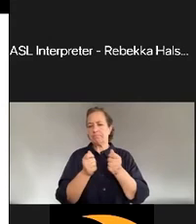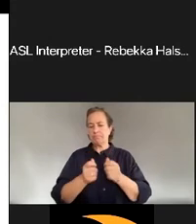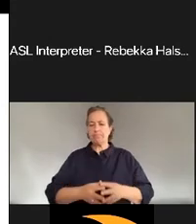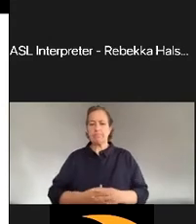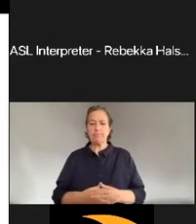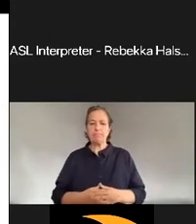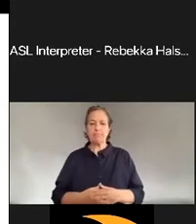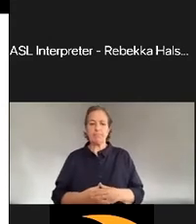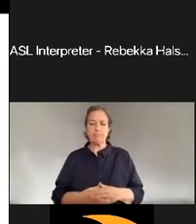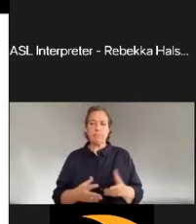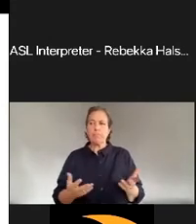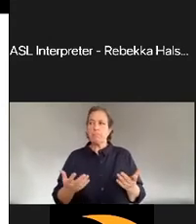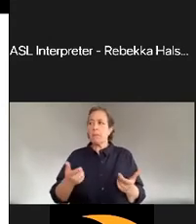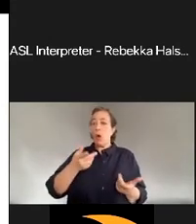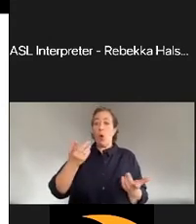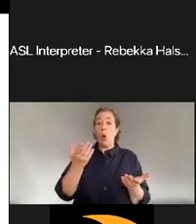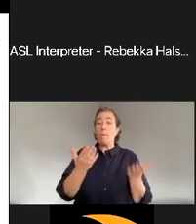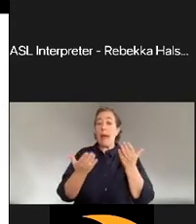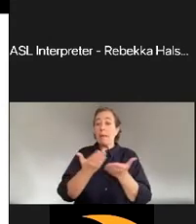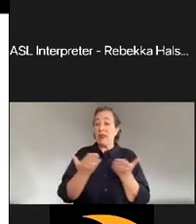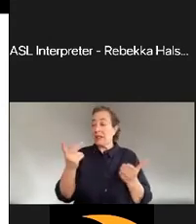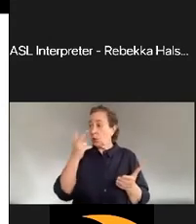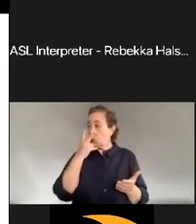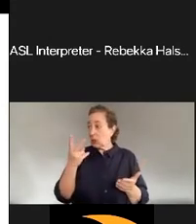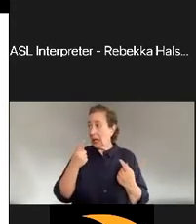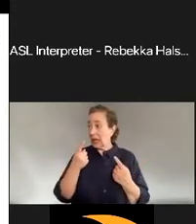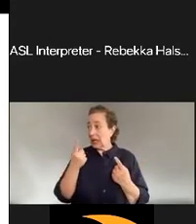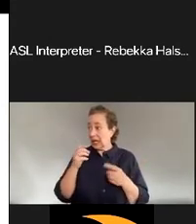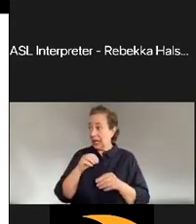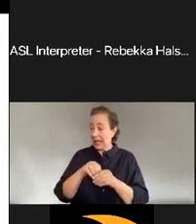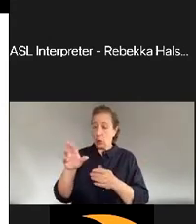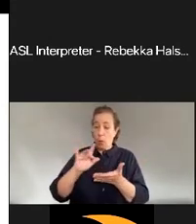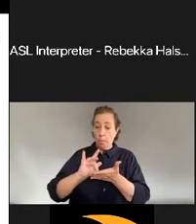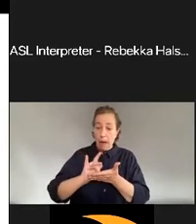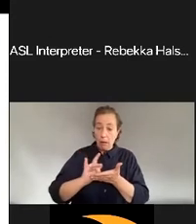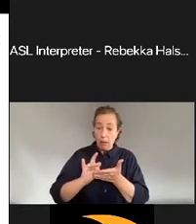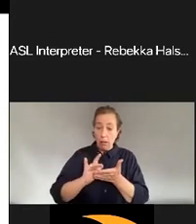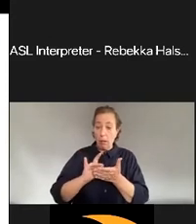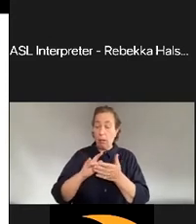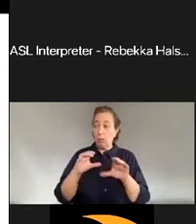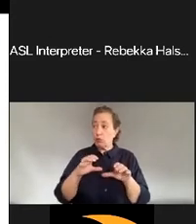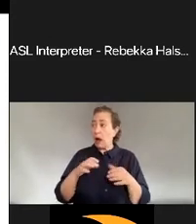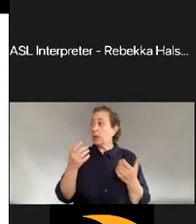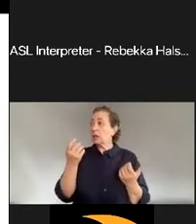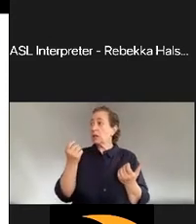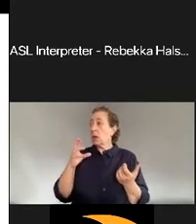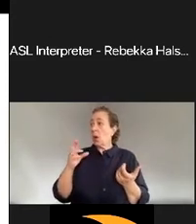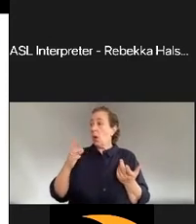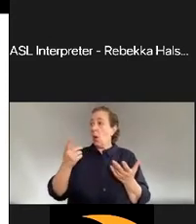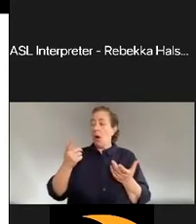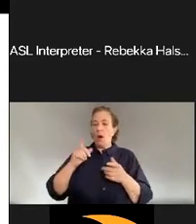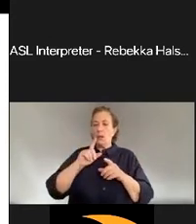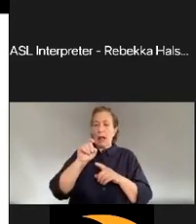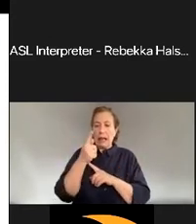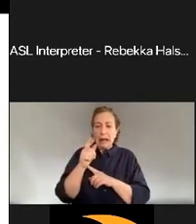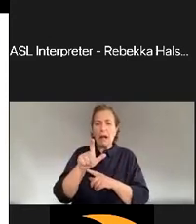issues that arise in their medical practice or legal practice or personal experience. Any and all public comment are welcome